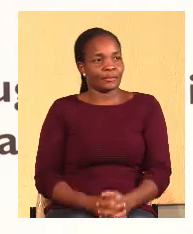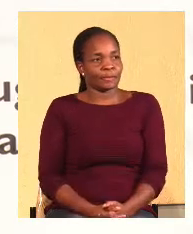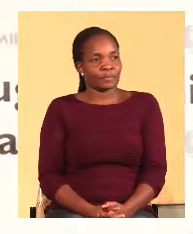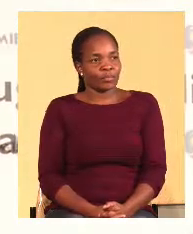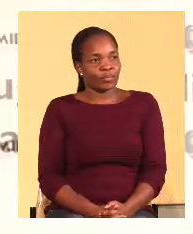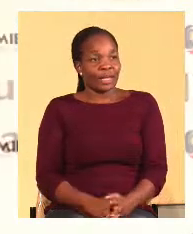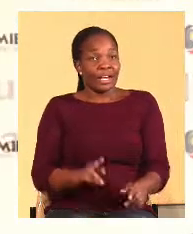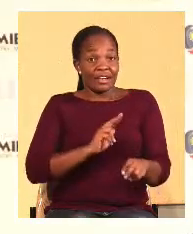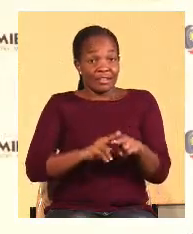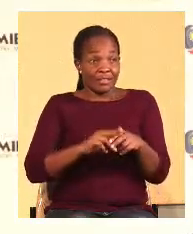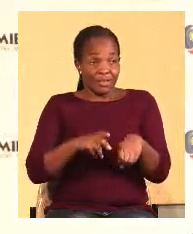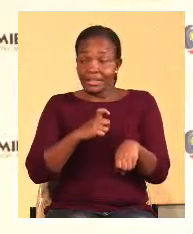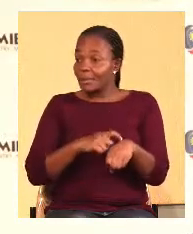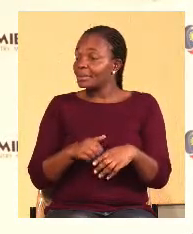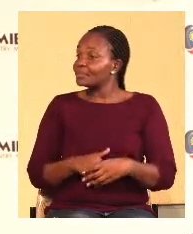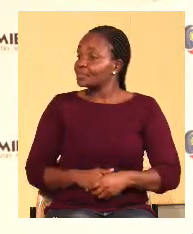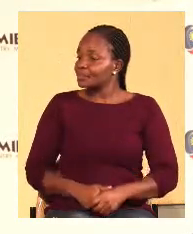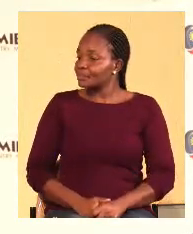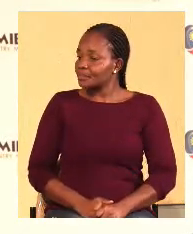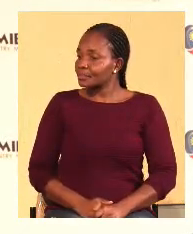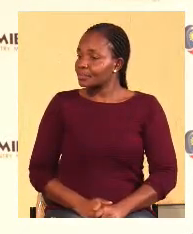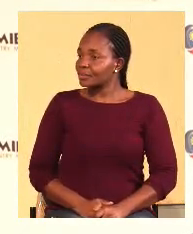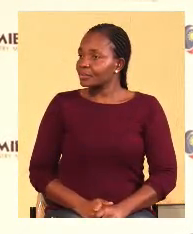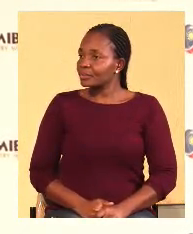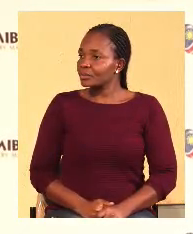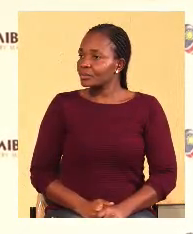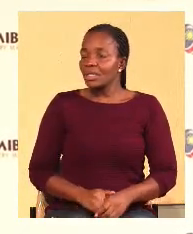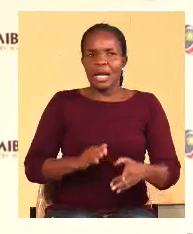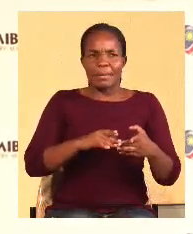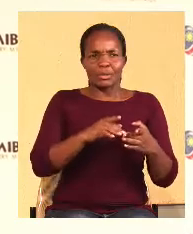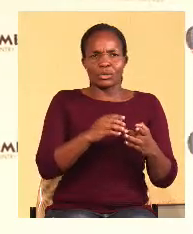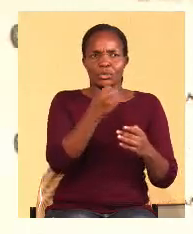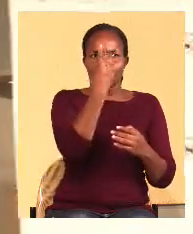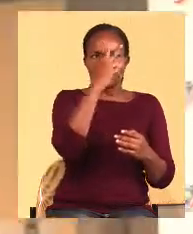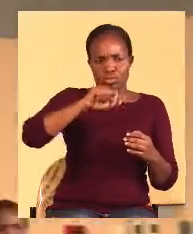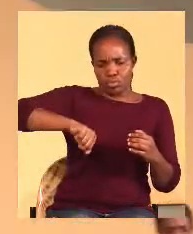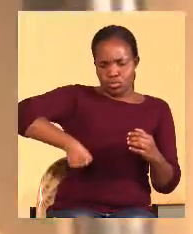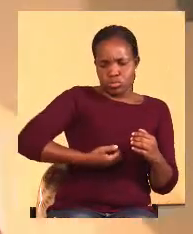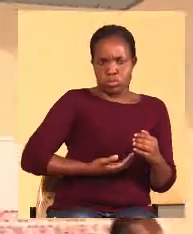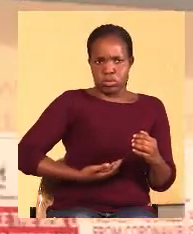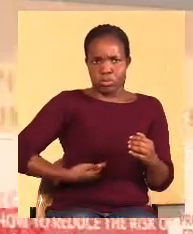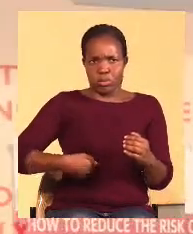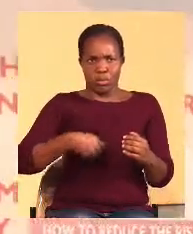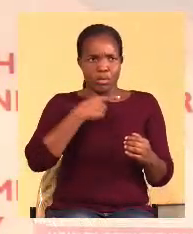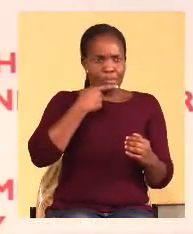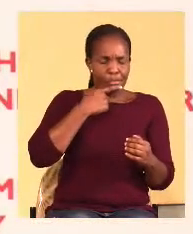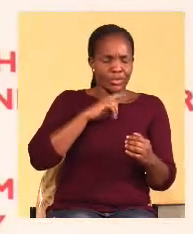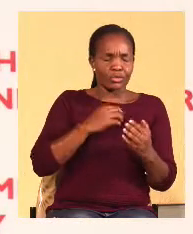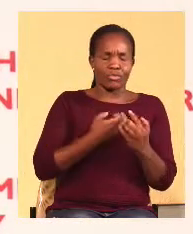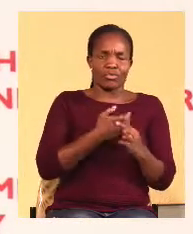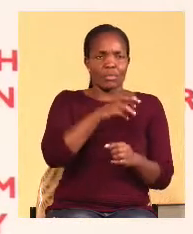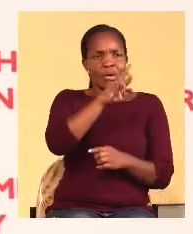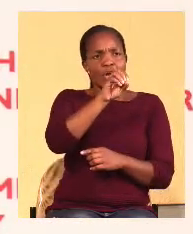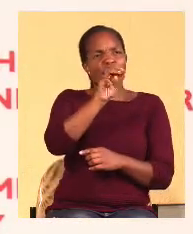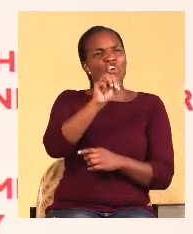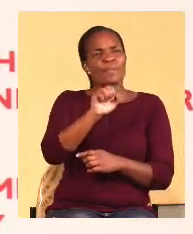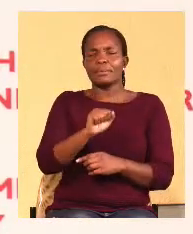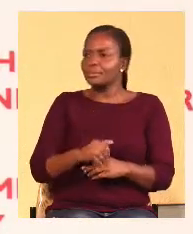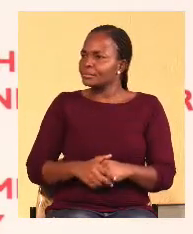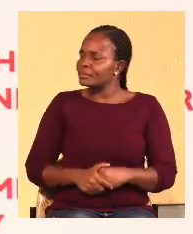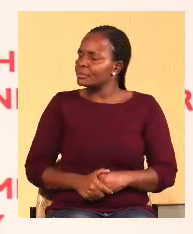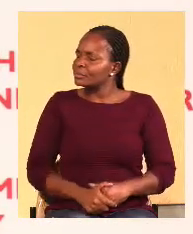Very quickly, an update with regard to the Romanian couple. That was one of the questions that was asked from Eagle